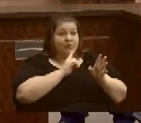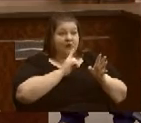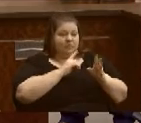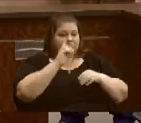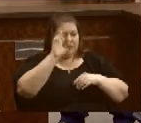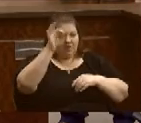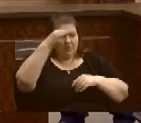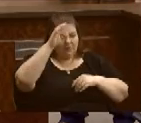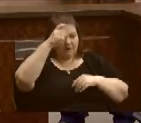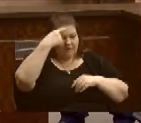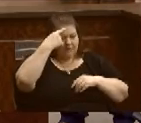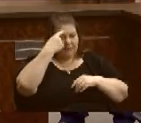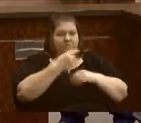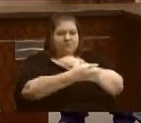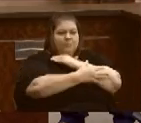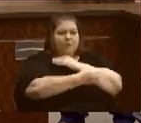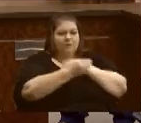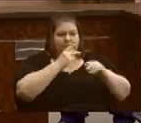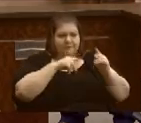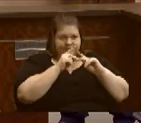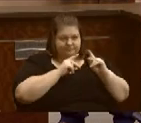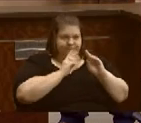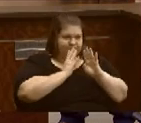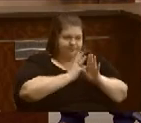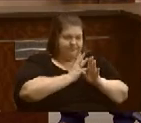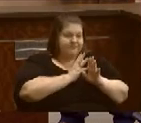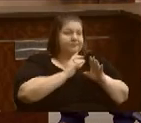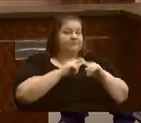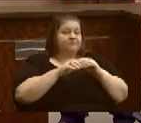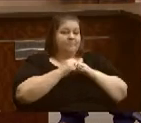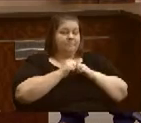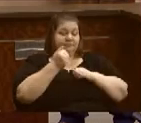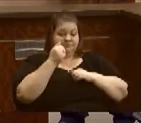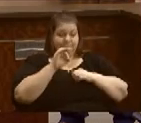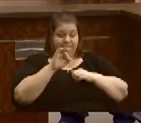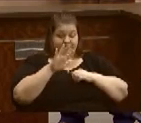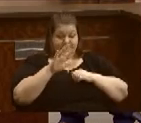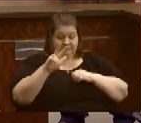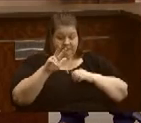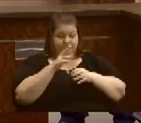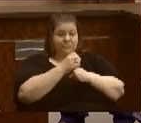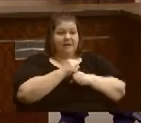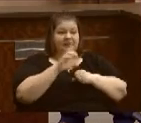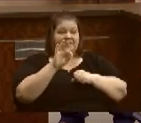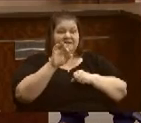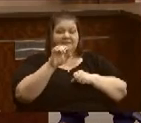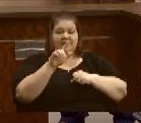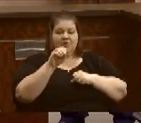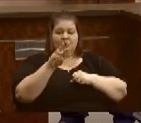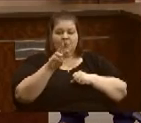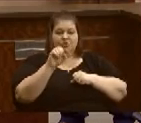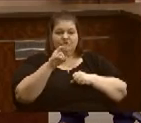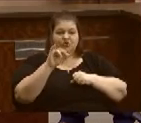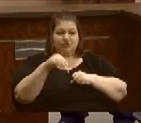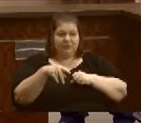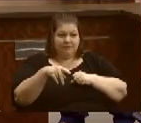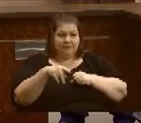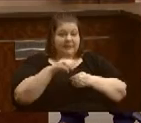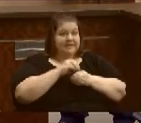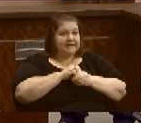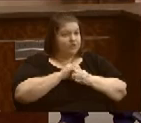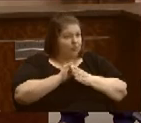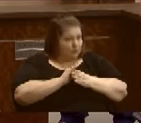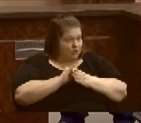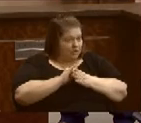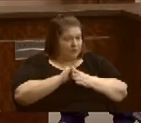end of 1953, you received a fellowship in pediatrics at the hospital in Rochester, New York. Your English